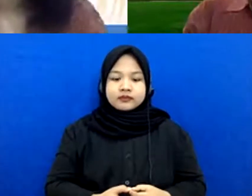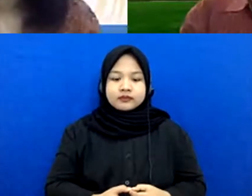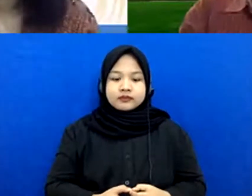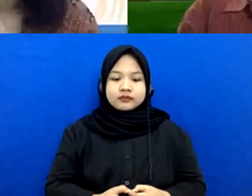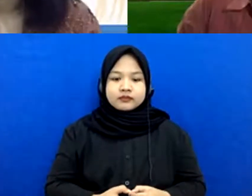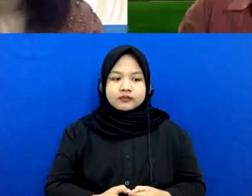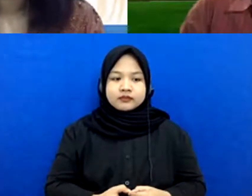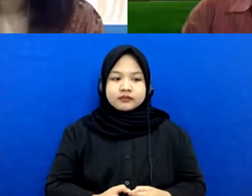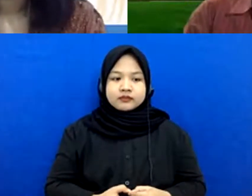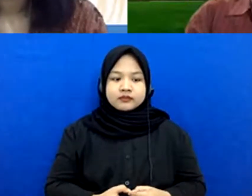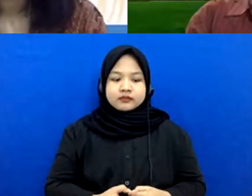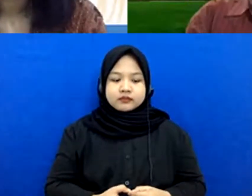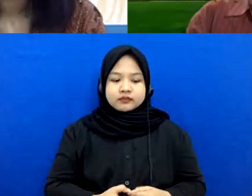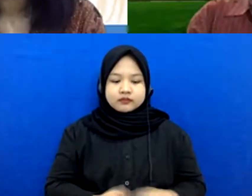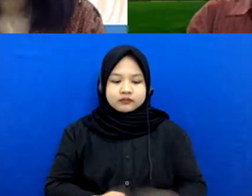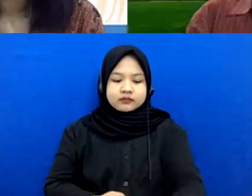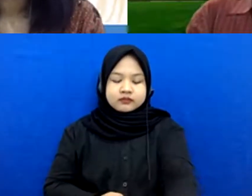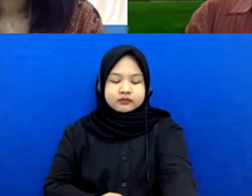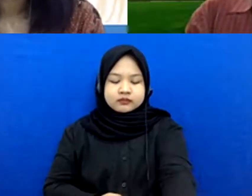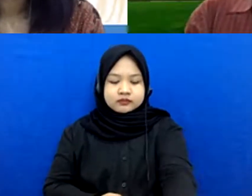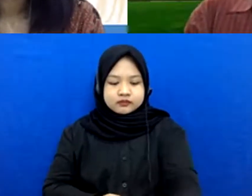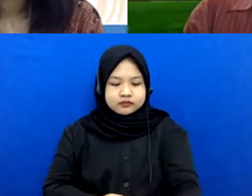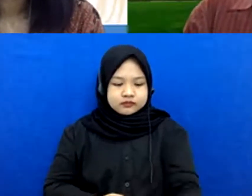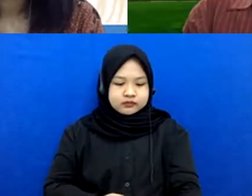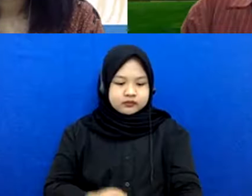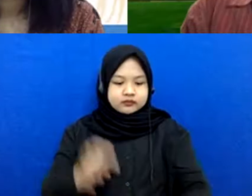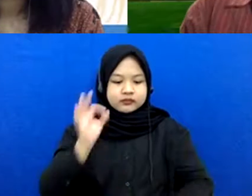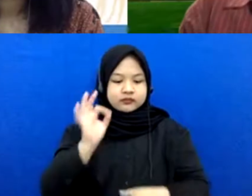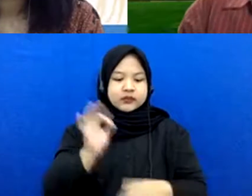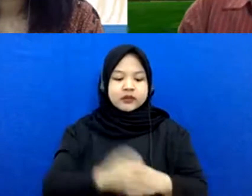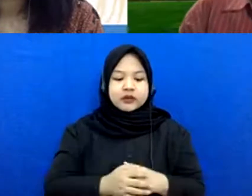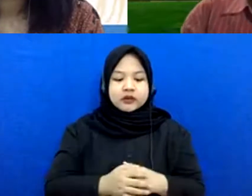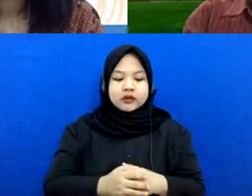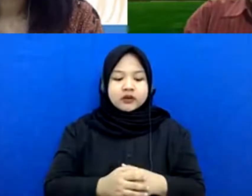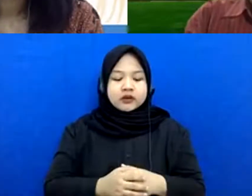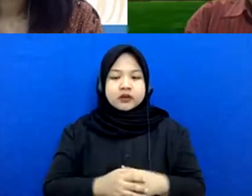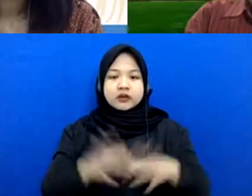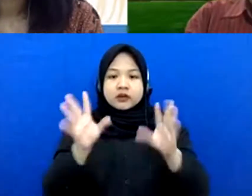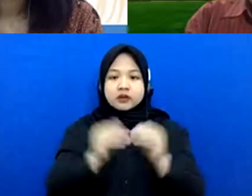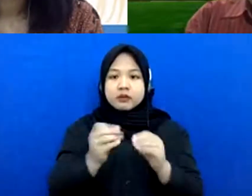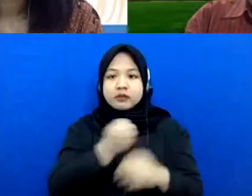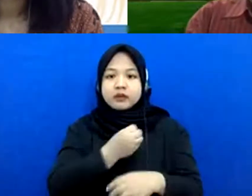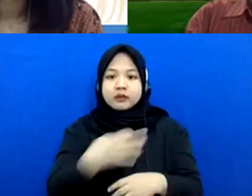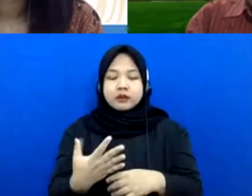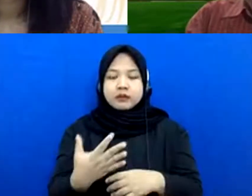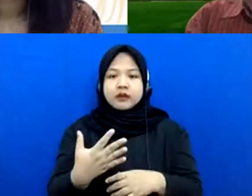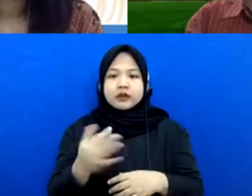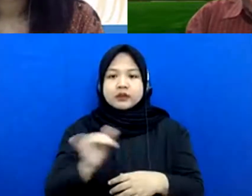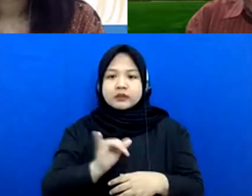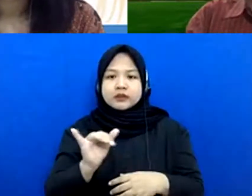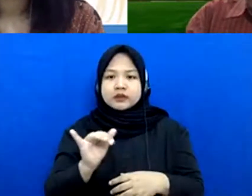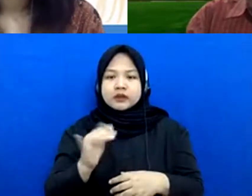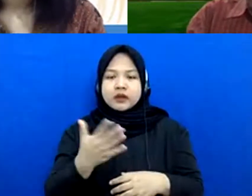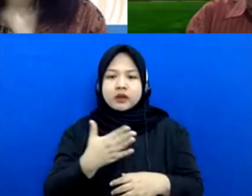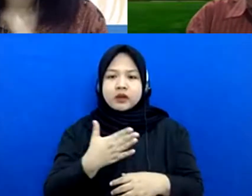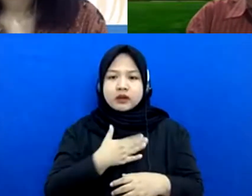And I think that response would, it would concur with quite a number of researchers.